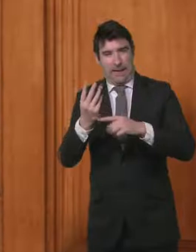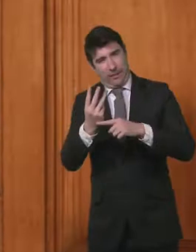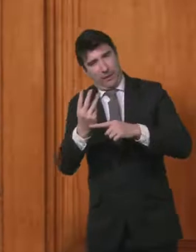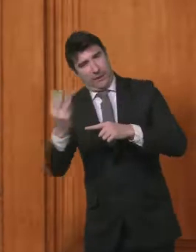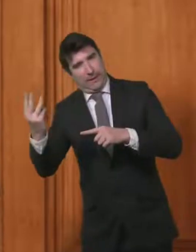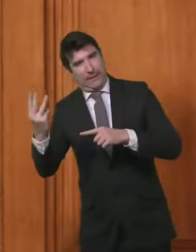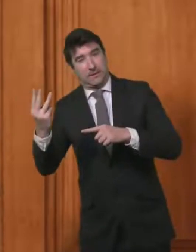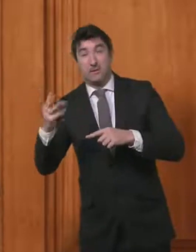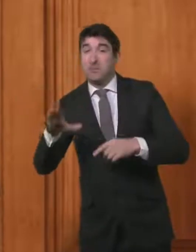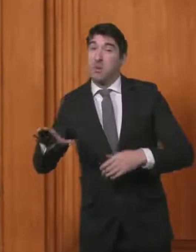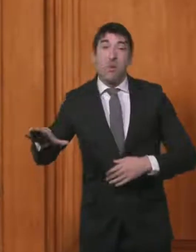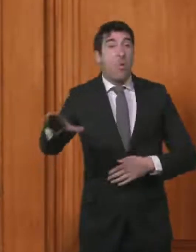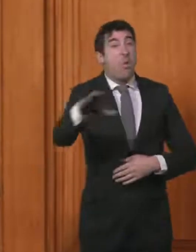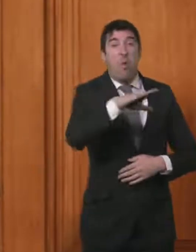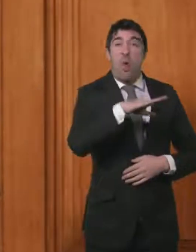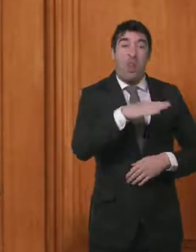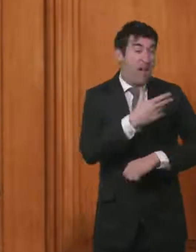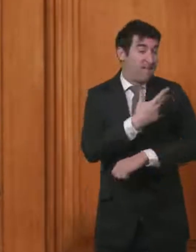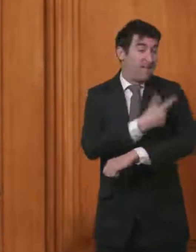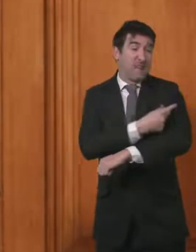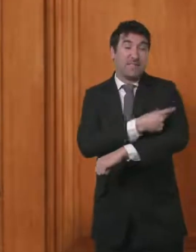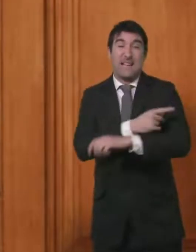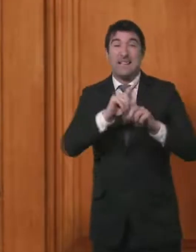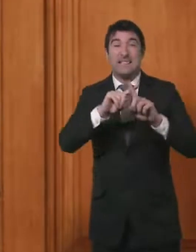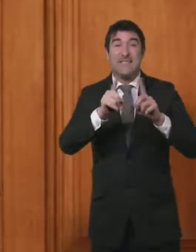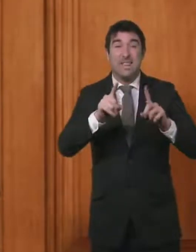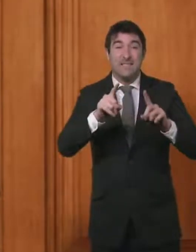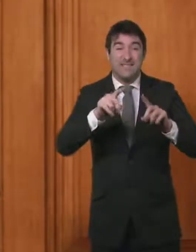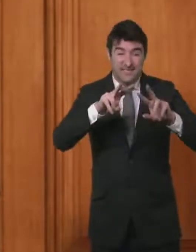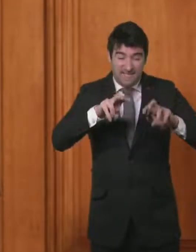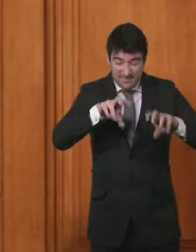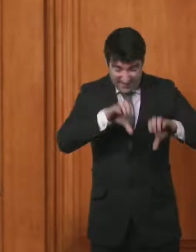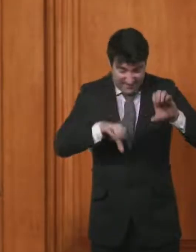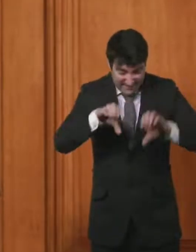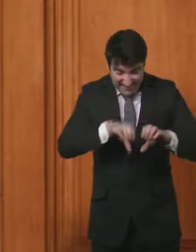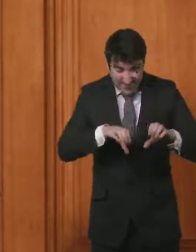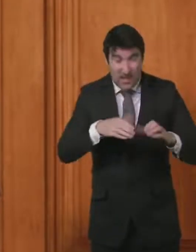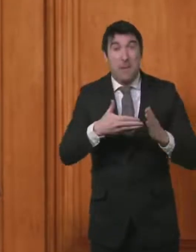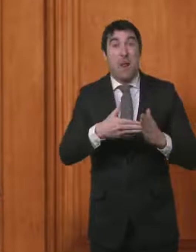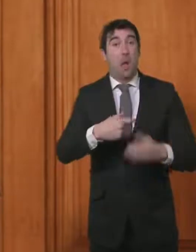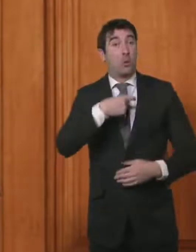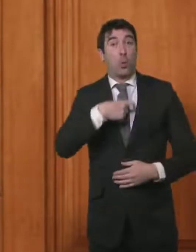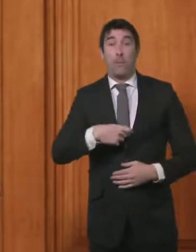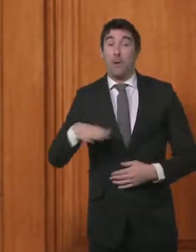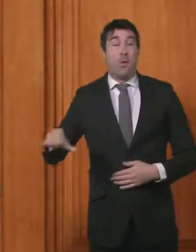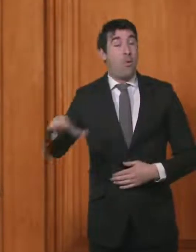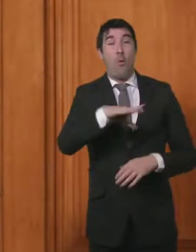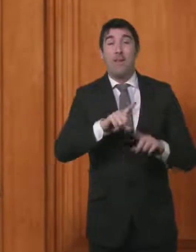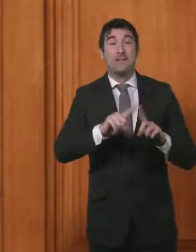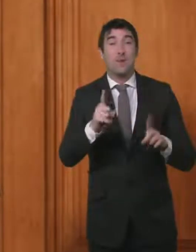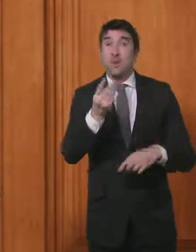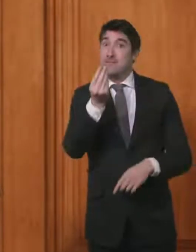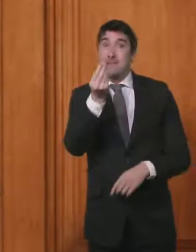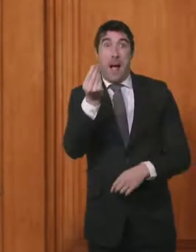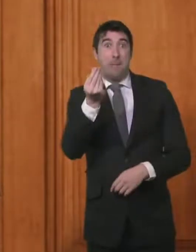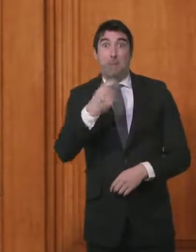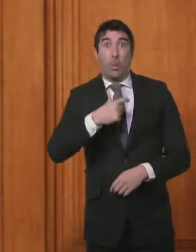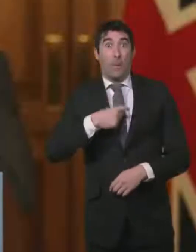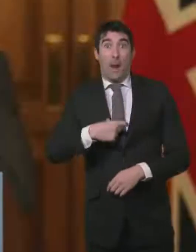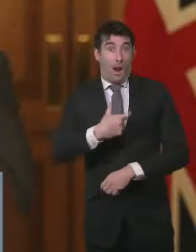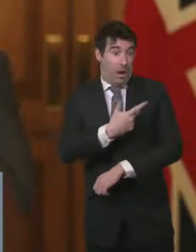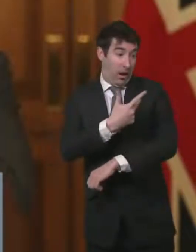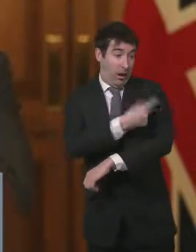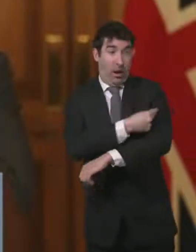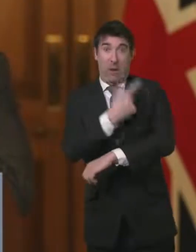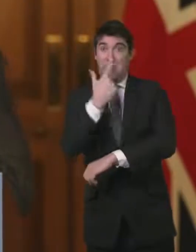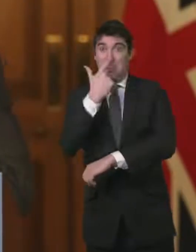vary in terms of the profile of their antibody did too then. response See that? at a Very quick. level. Thank you